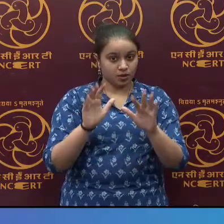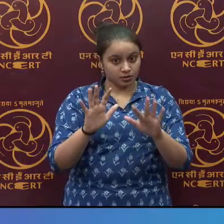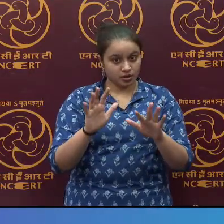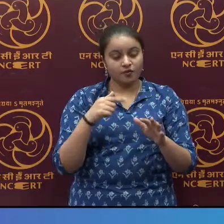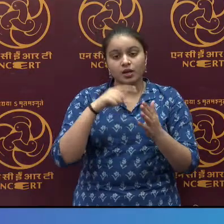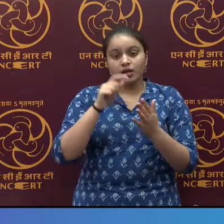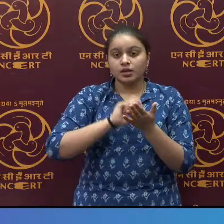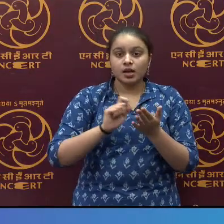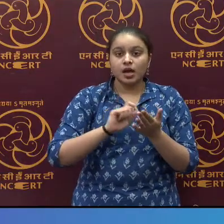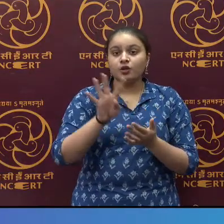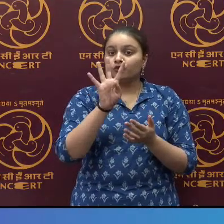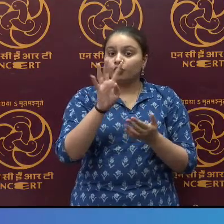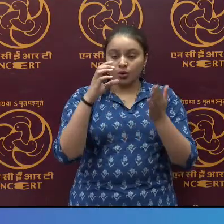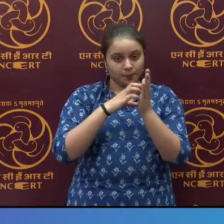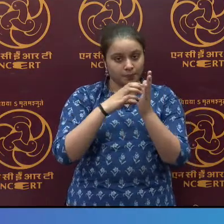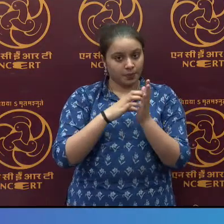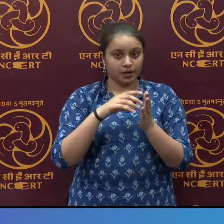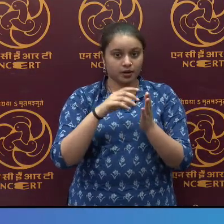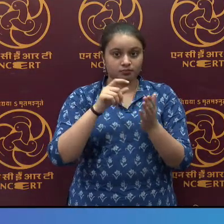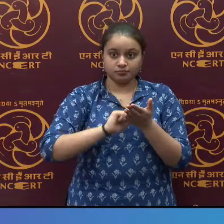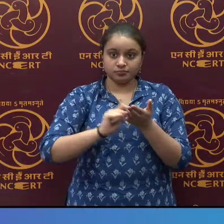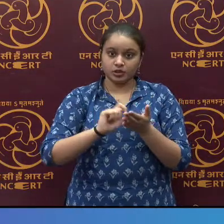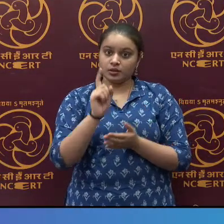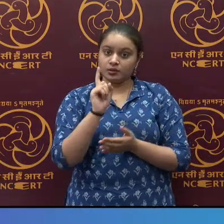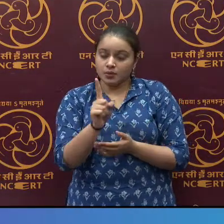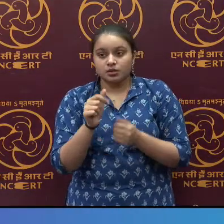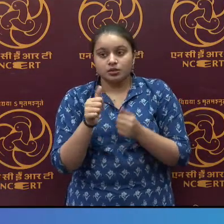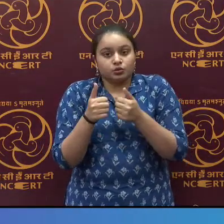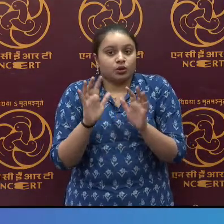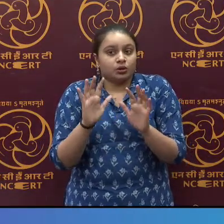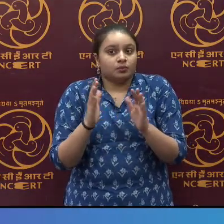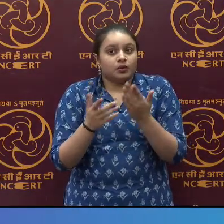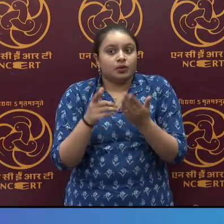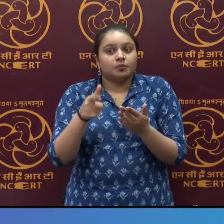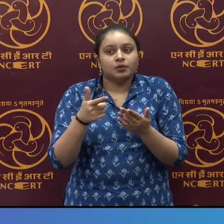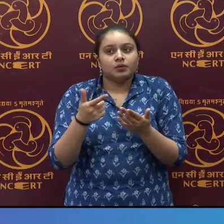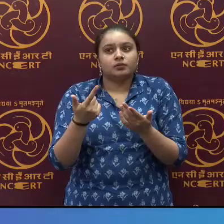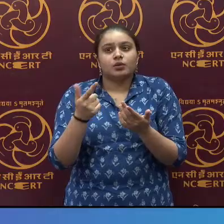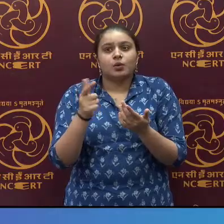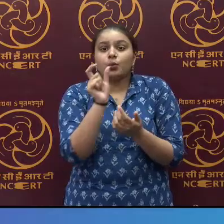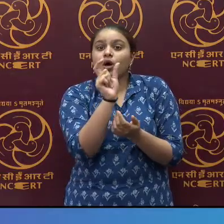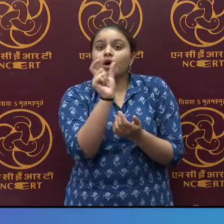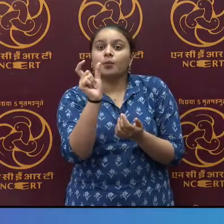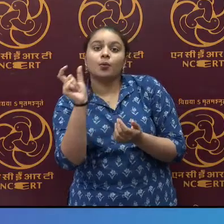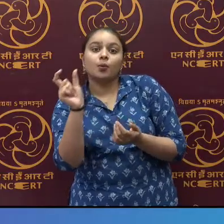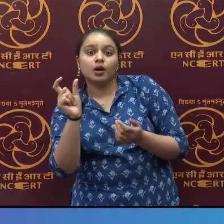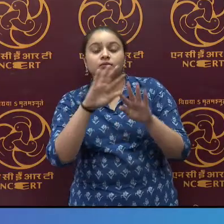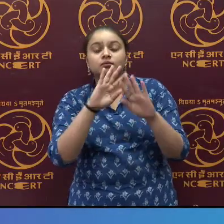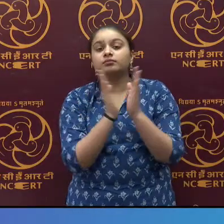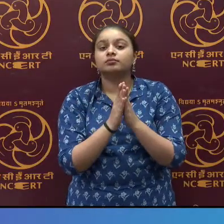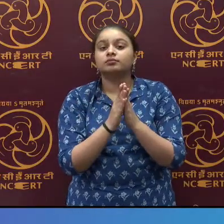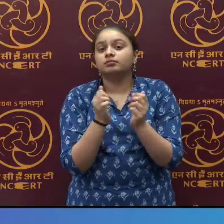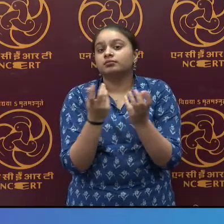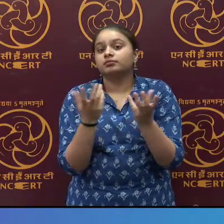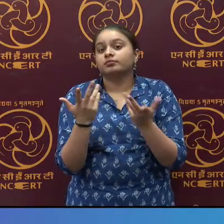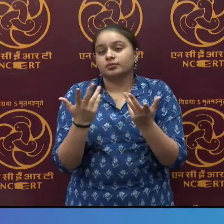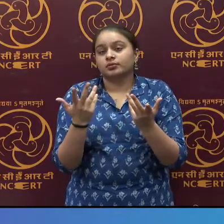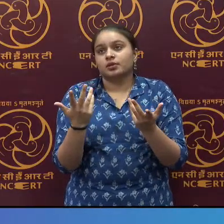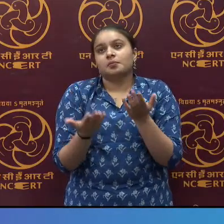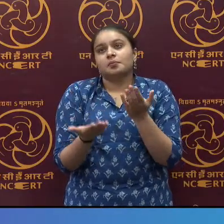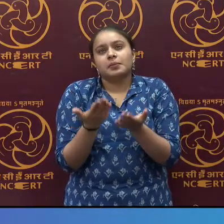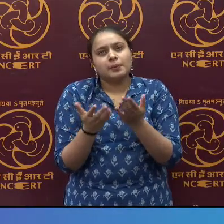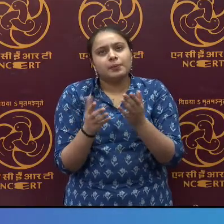to write at least 4 paragraphs for a good article, what should be the word limit in that case? So usually the word limit